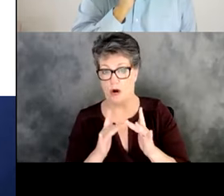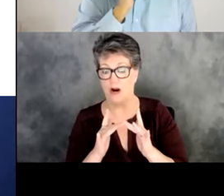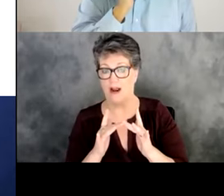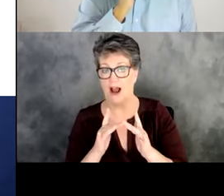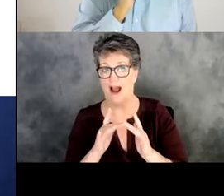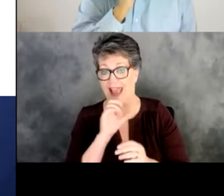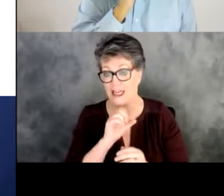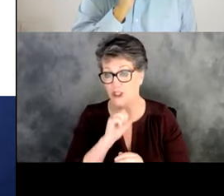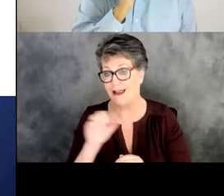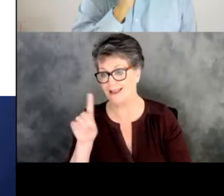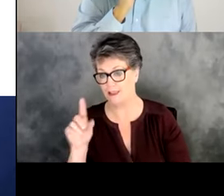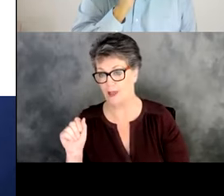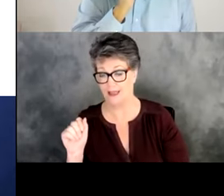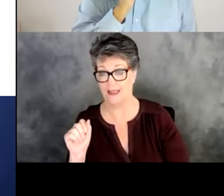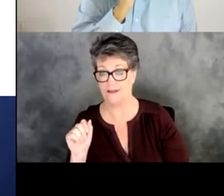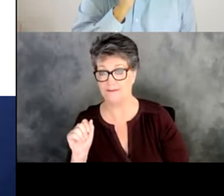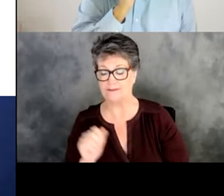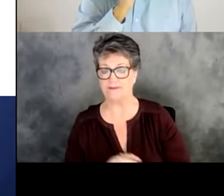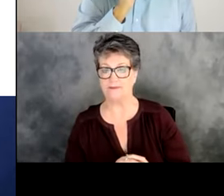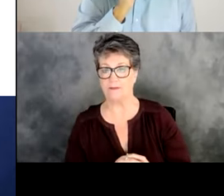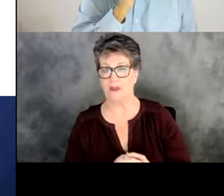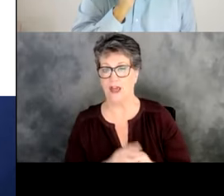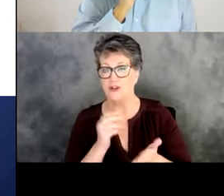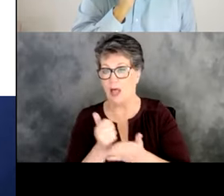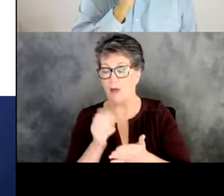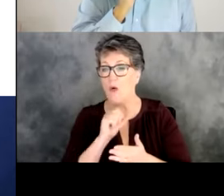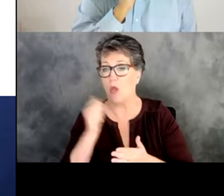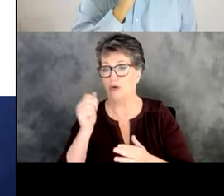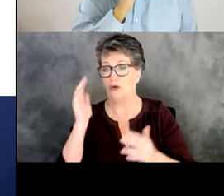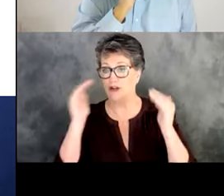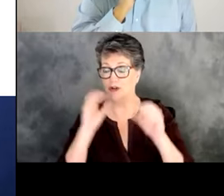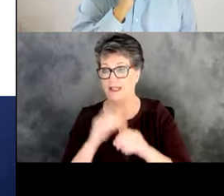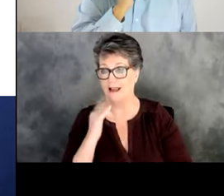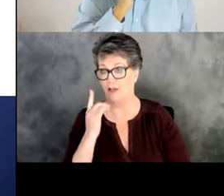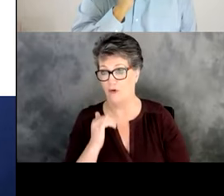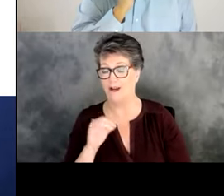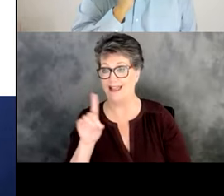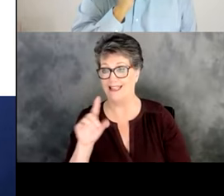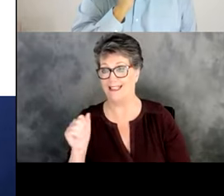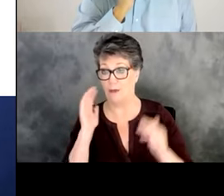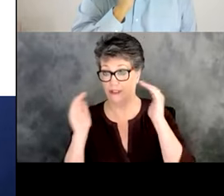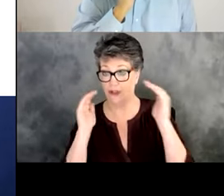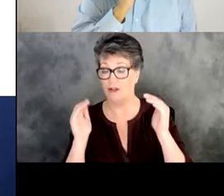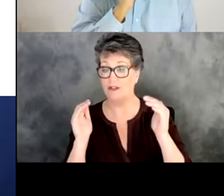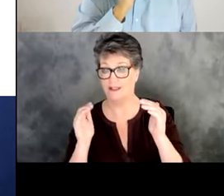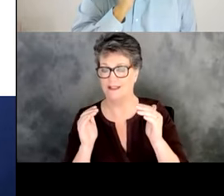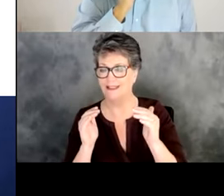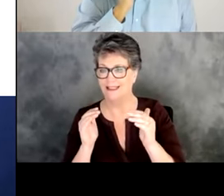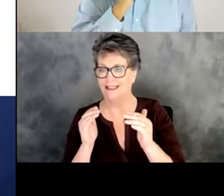both funded through us and not, frankly, in helping older adults in California and disabled adults get and stay online.